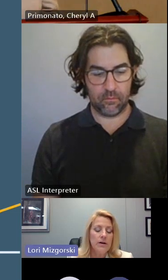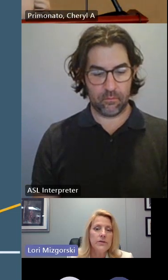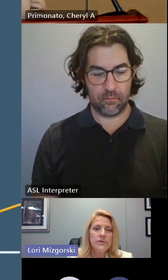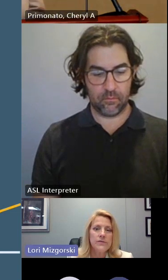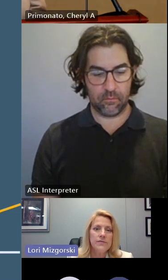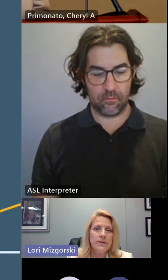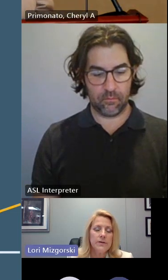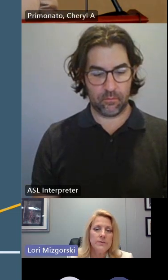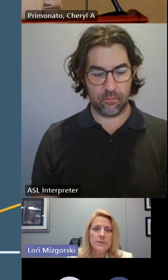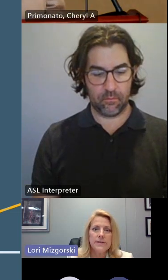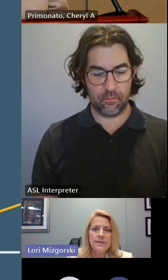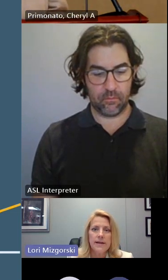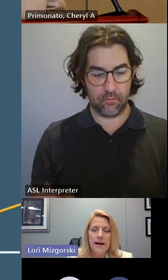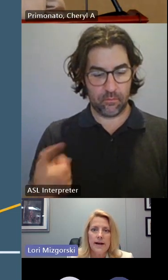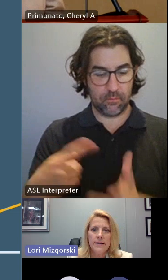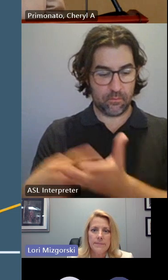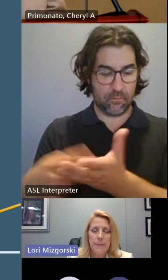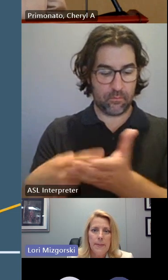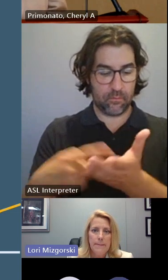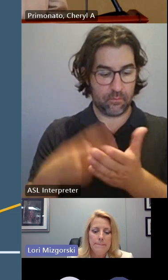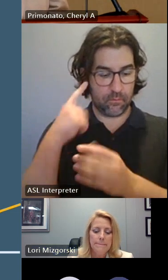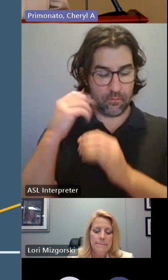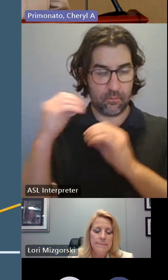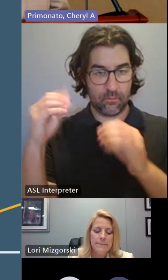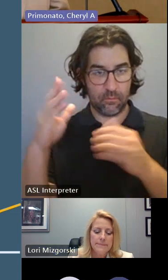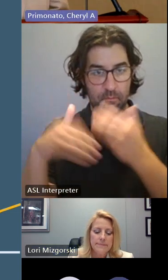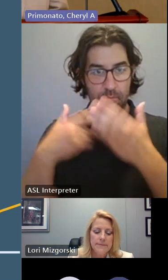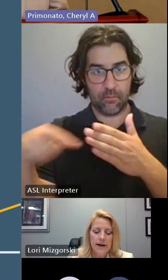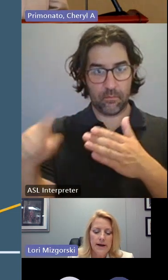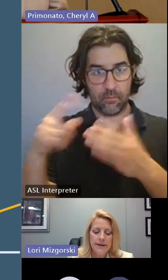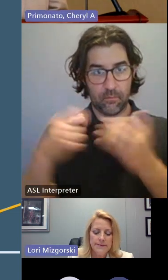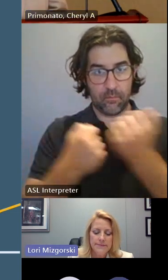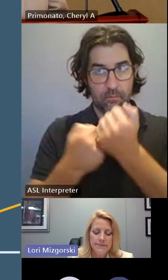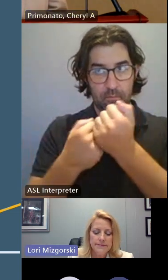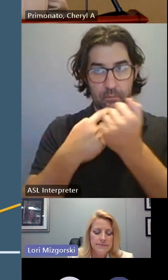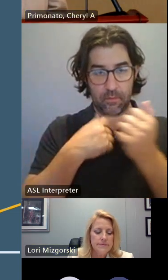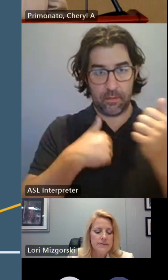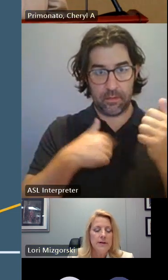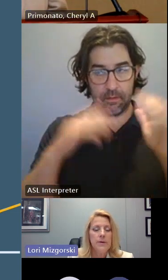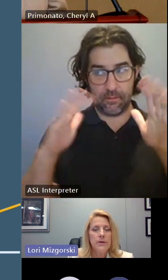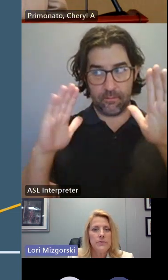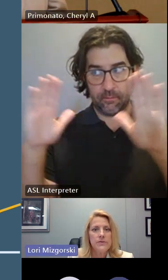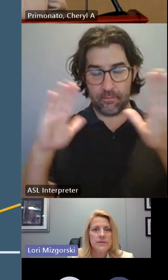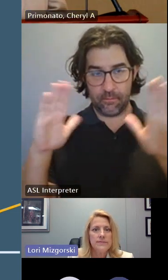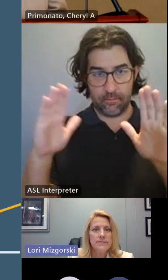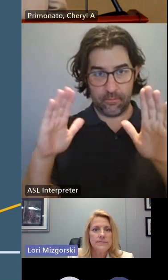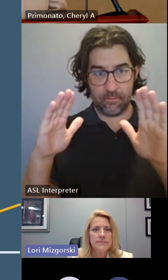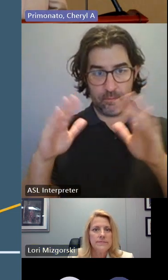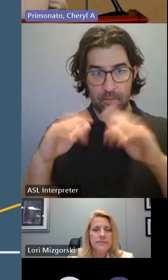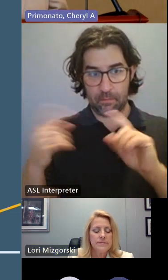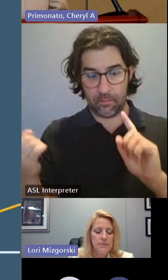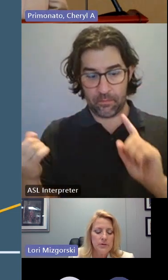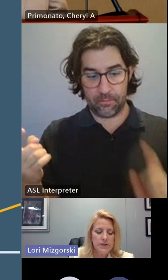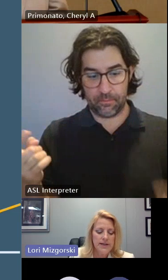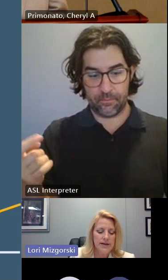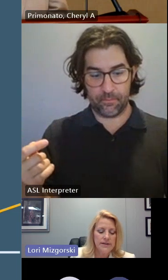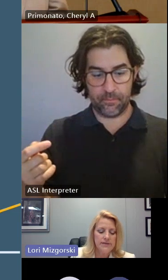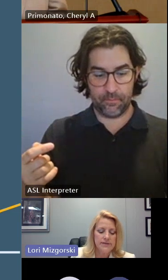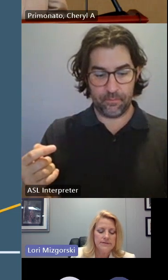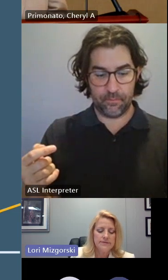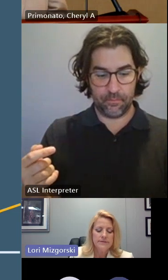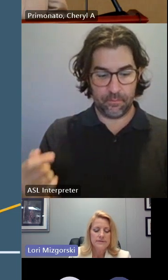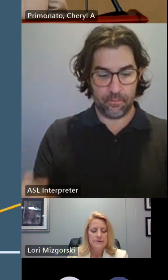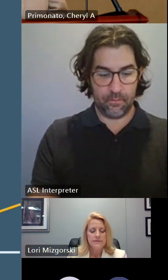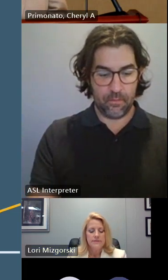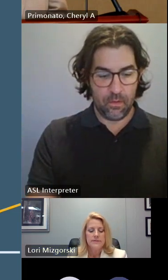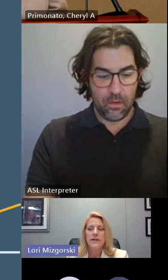Hearing none, all those in favor, please say aye. Aye. Aye. Opposed? The motion